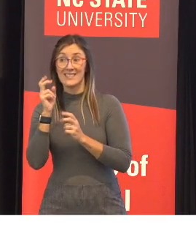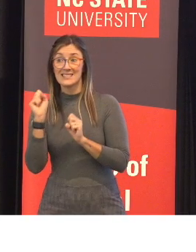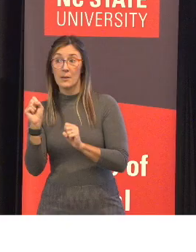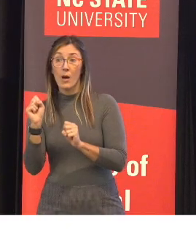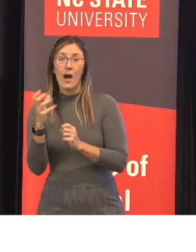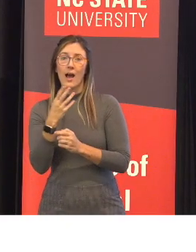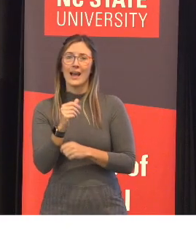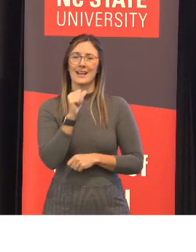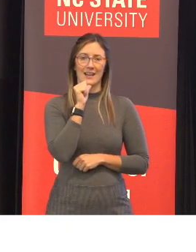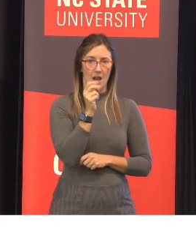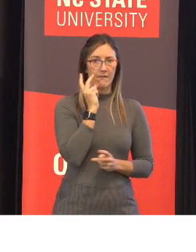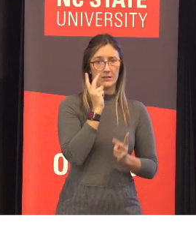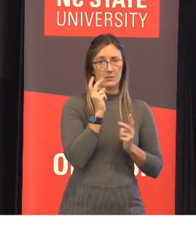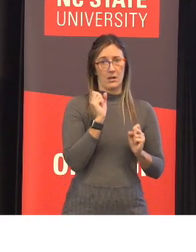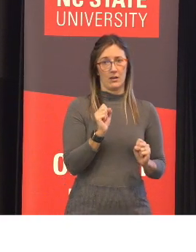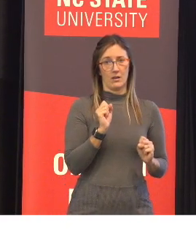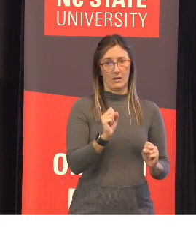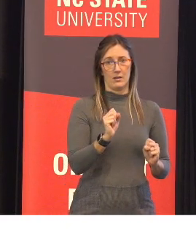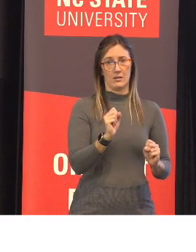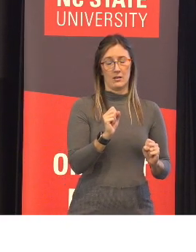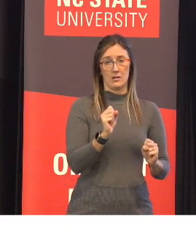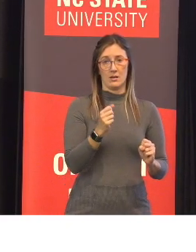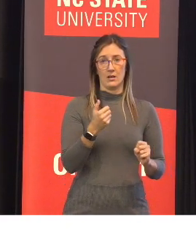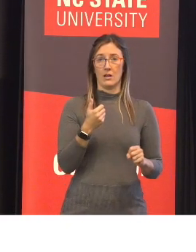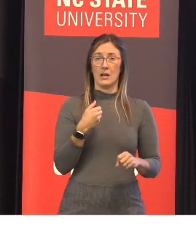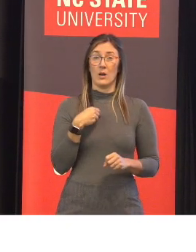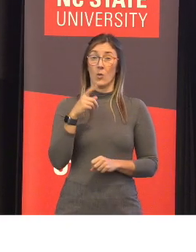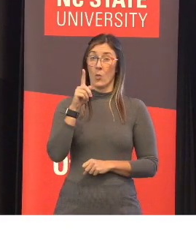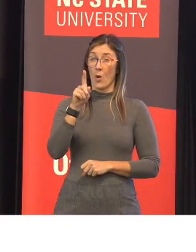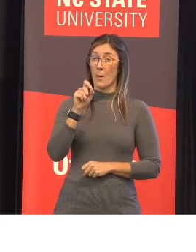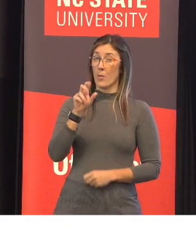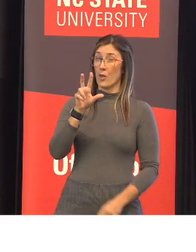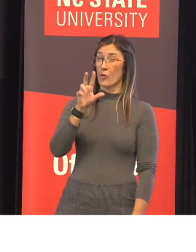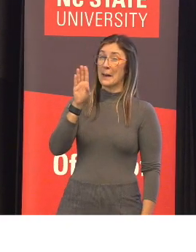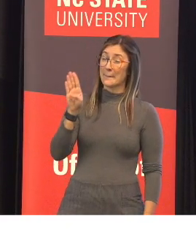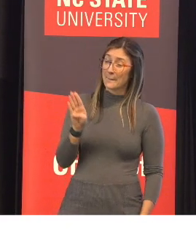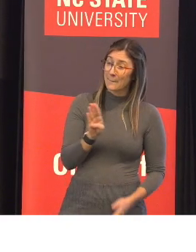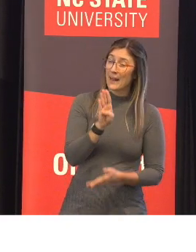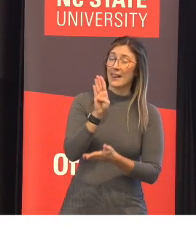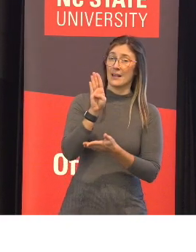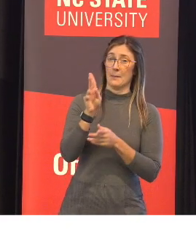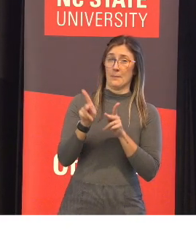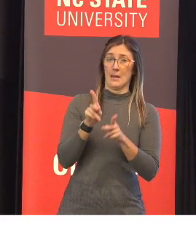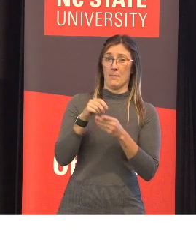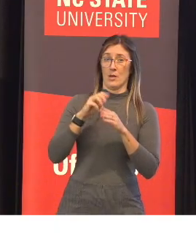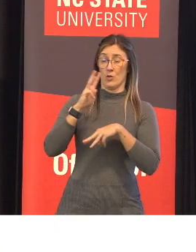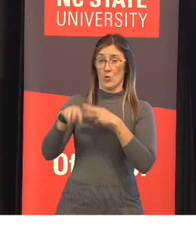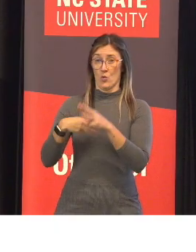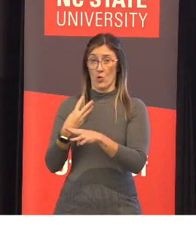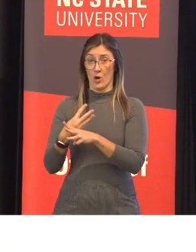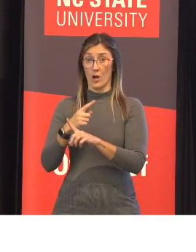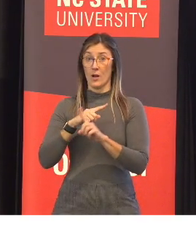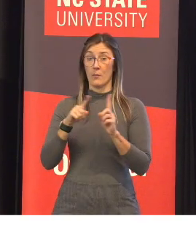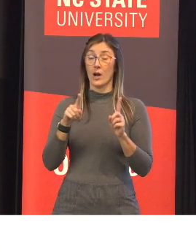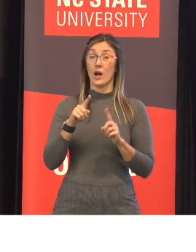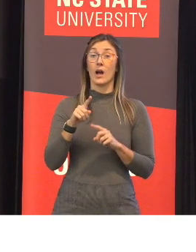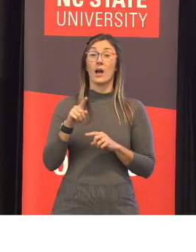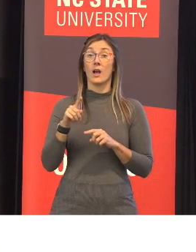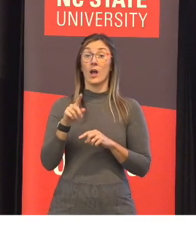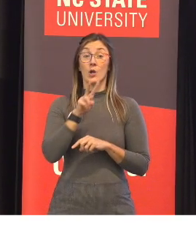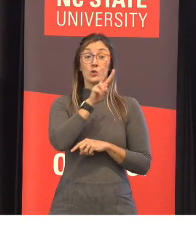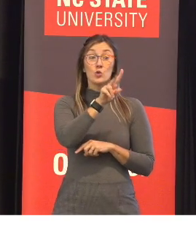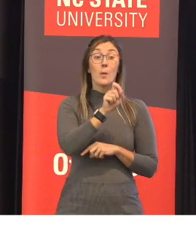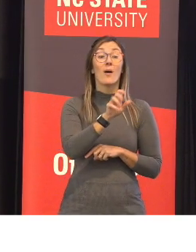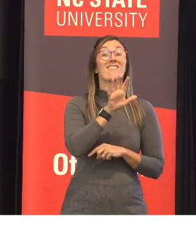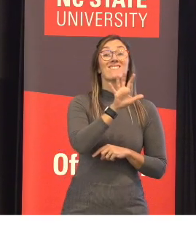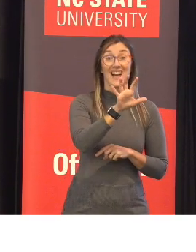There are 1.3 billion people in the world that have disabilities, but 2.5 billion, a difference of